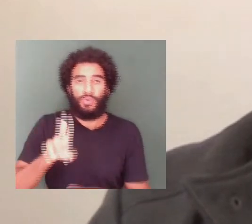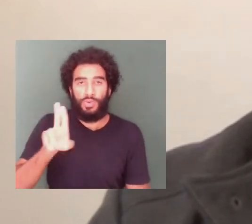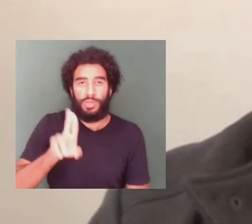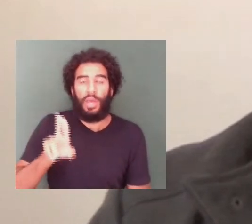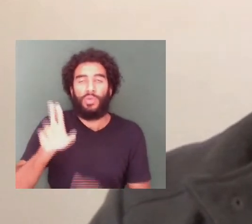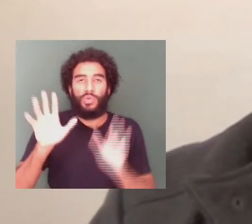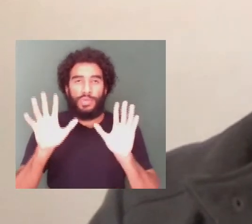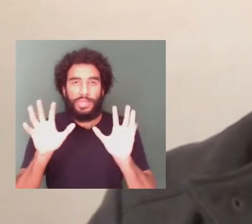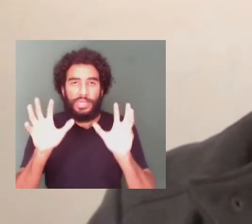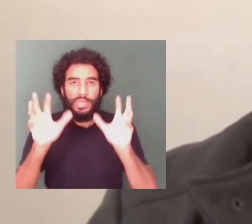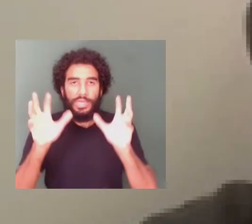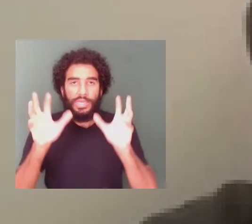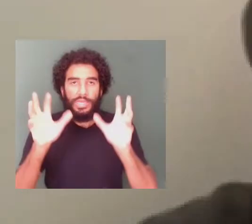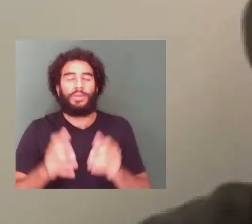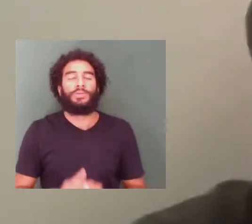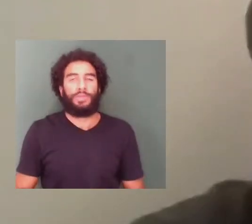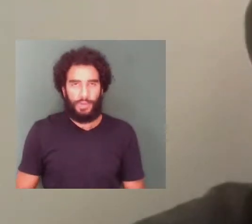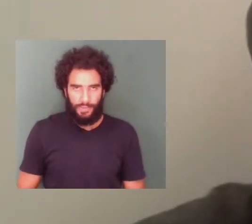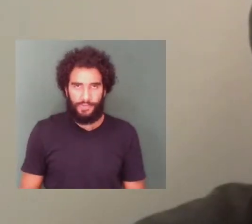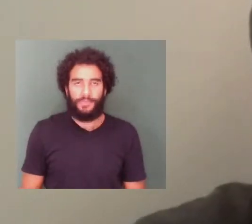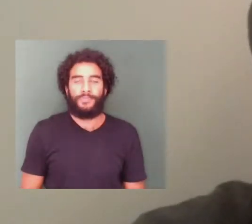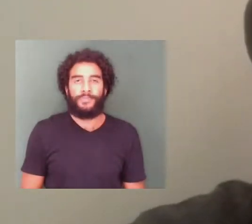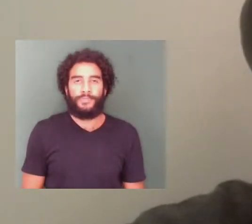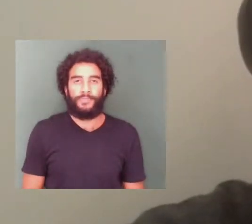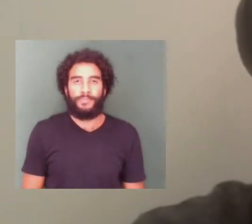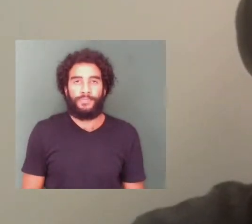be used in